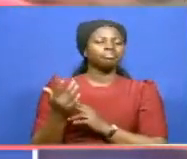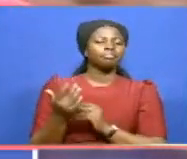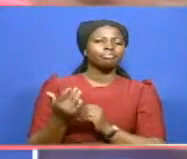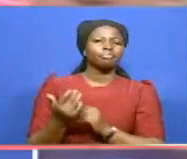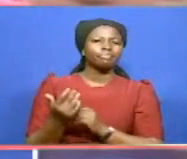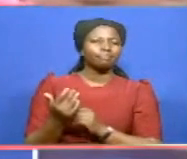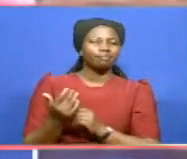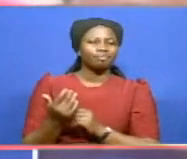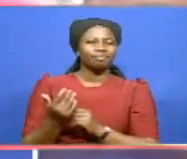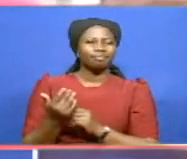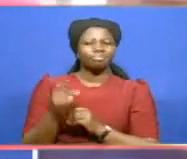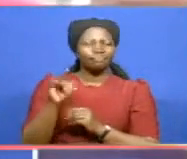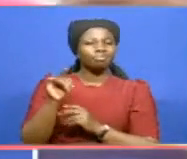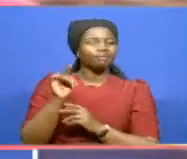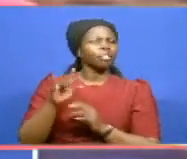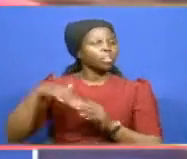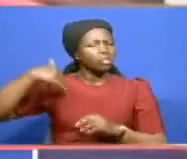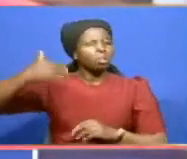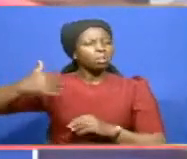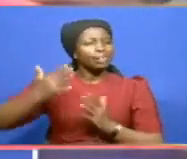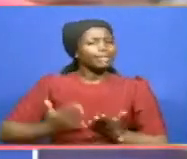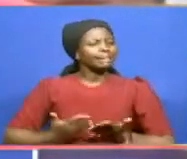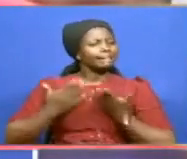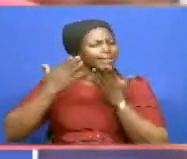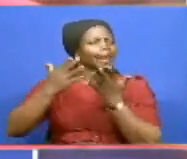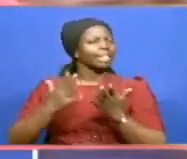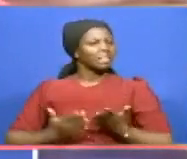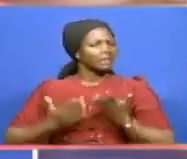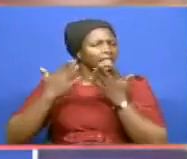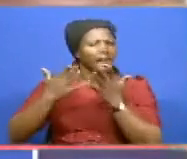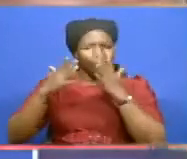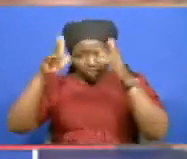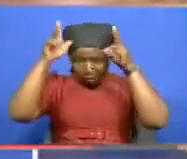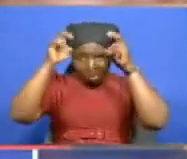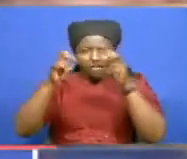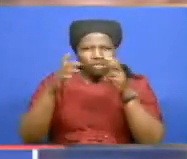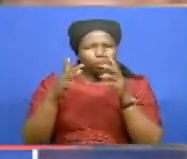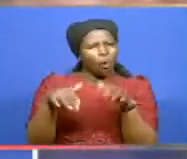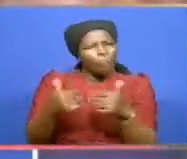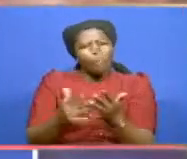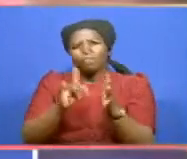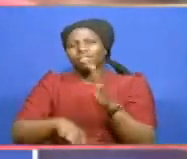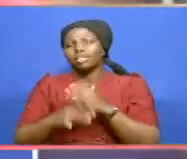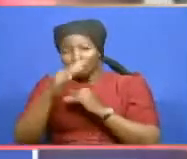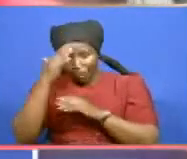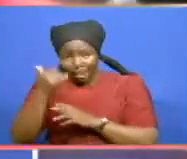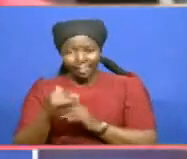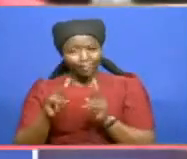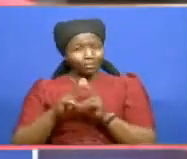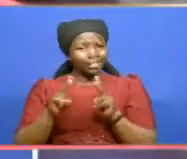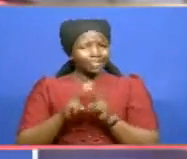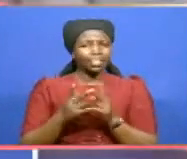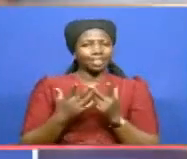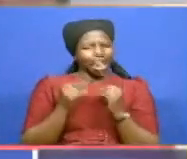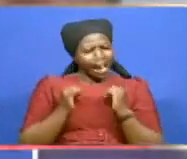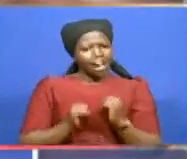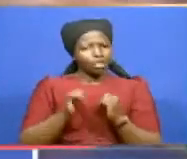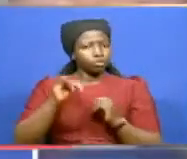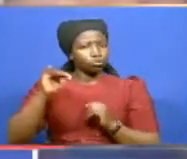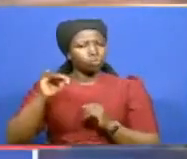Ni masacrifice waga wanatoa kwa sababu kukira ni vigumu sana usikie mwezi ama miezi mbili